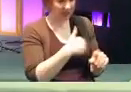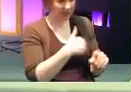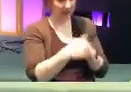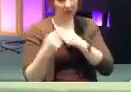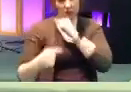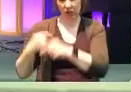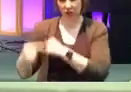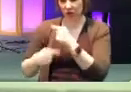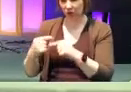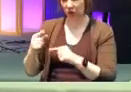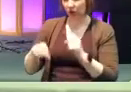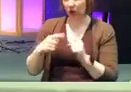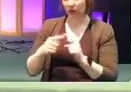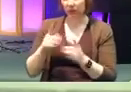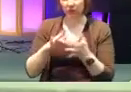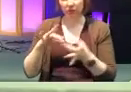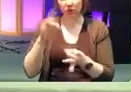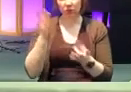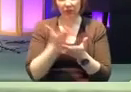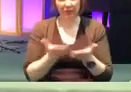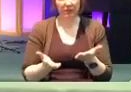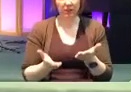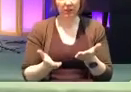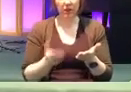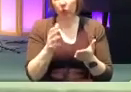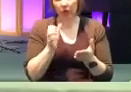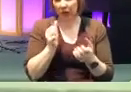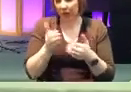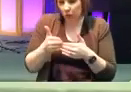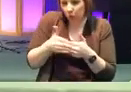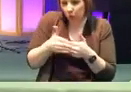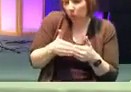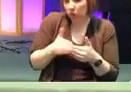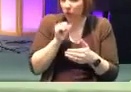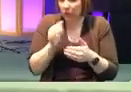too, when it comes to spiritual things, don't get too close to the edge.